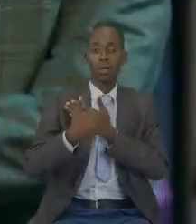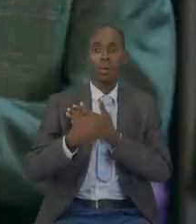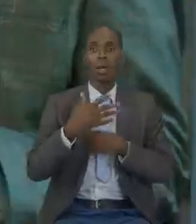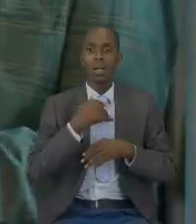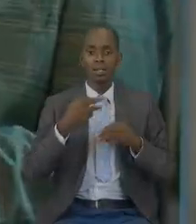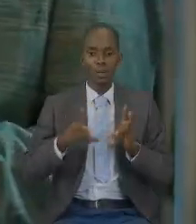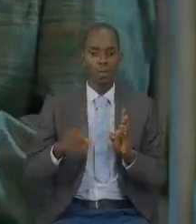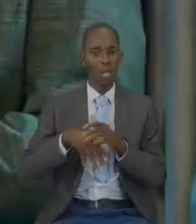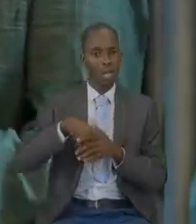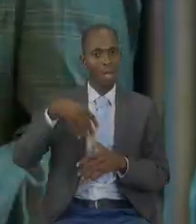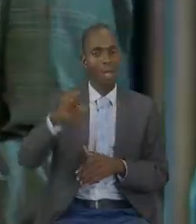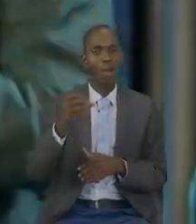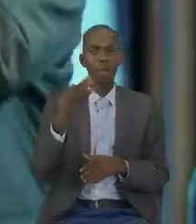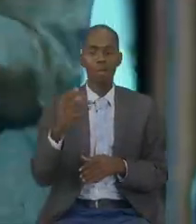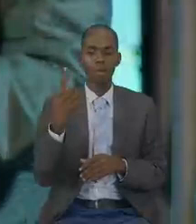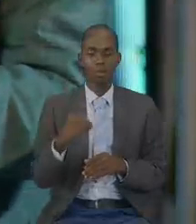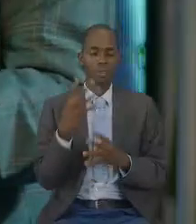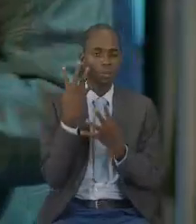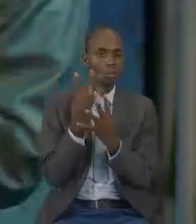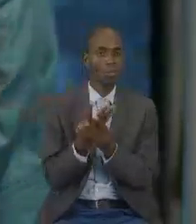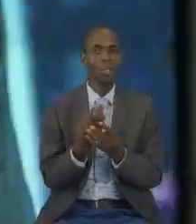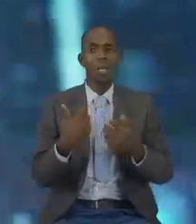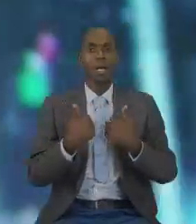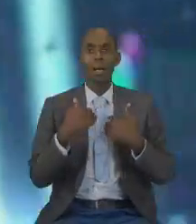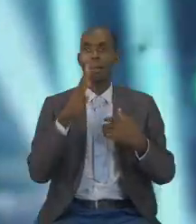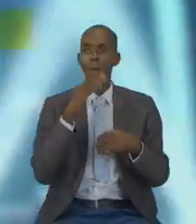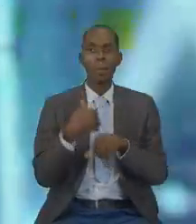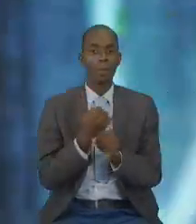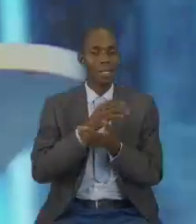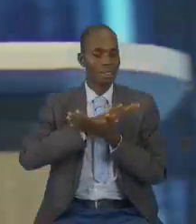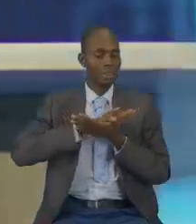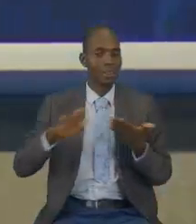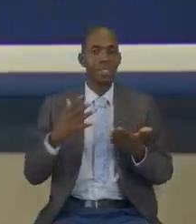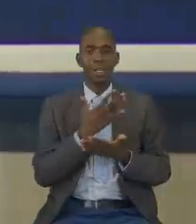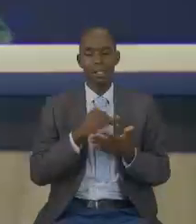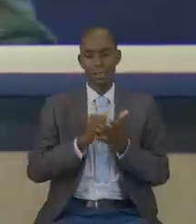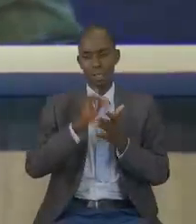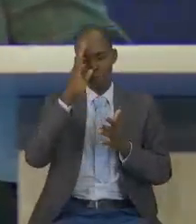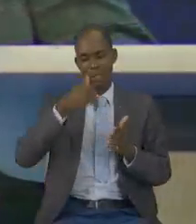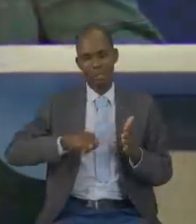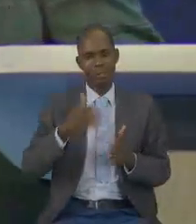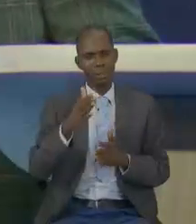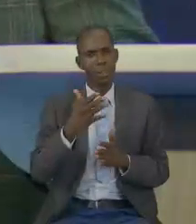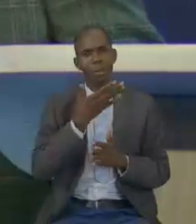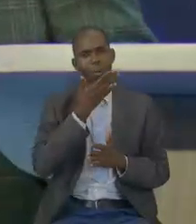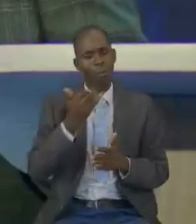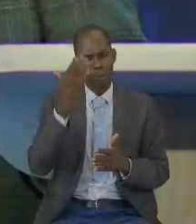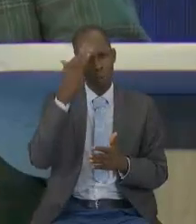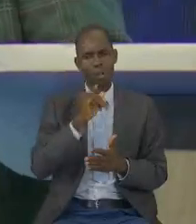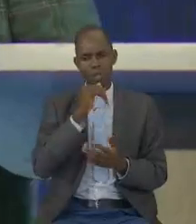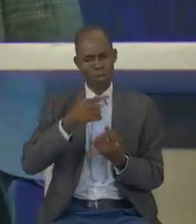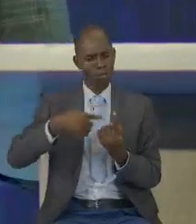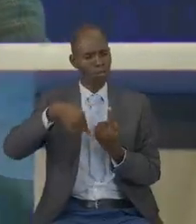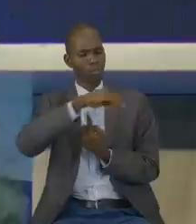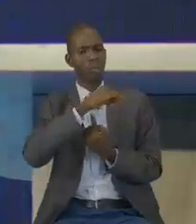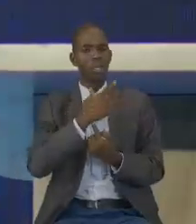way out of the prison had been made clear, and he was still there. Turn around, you see the open